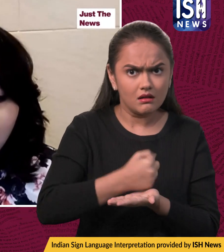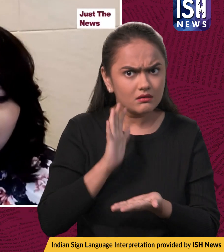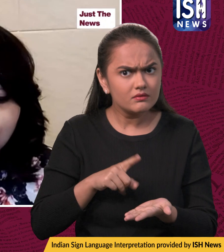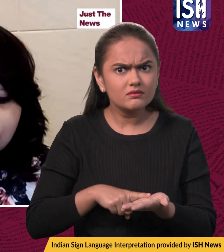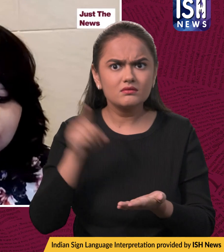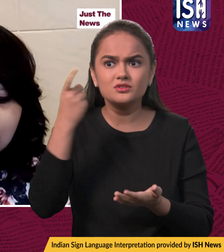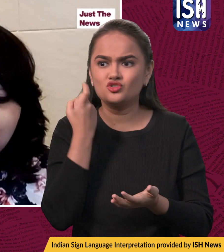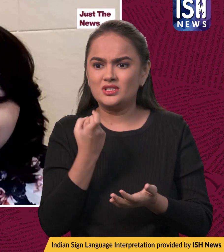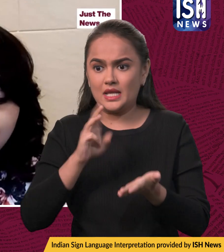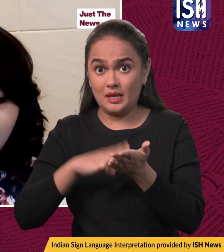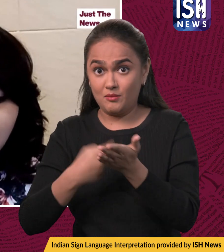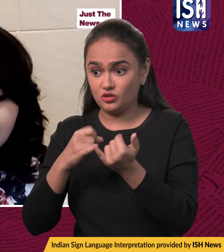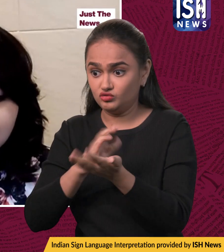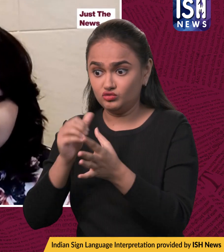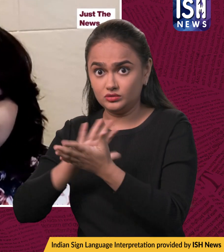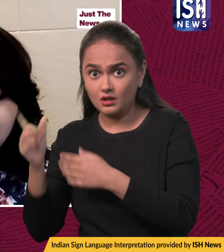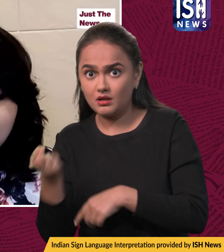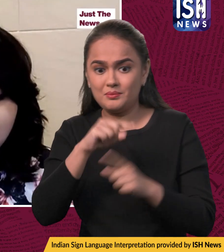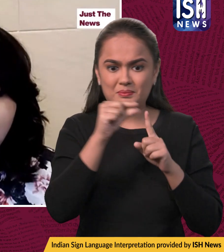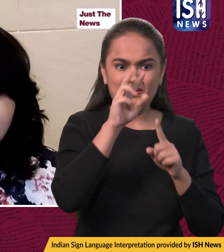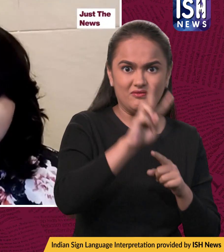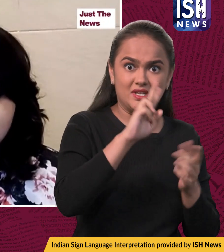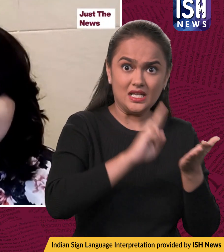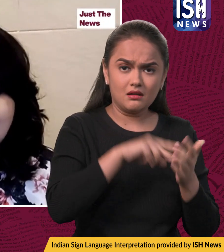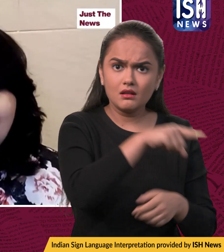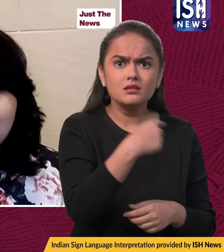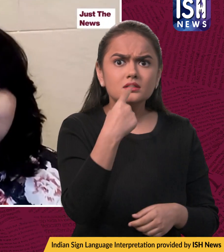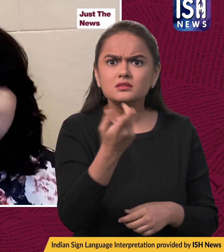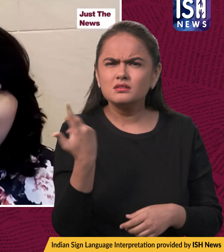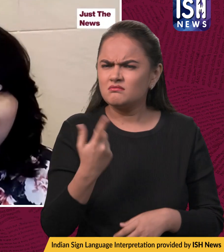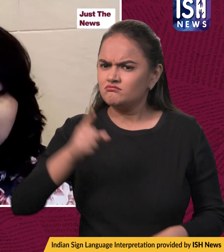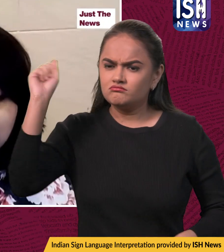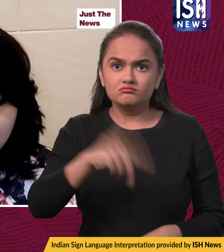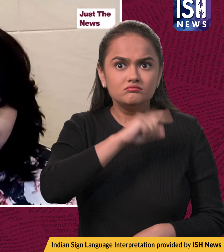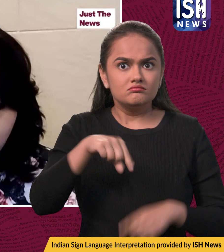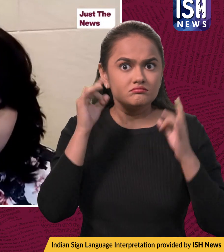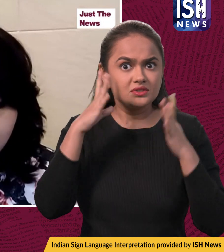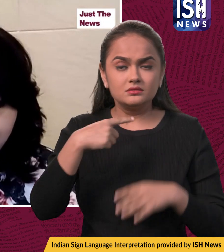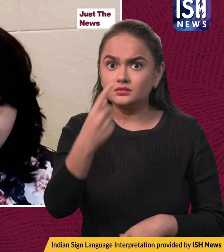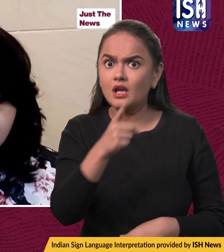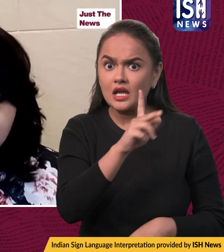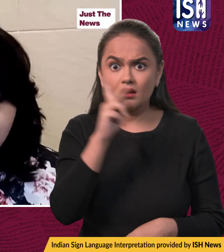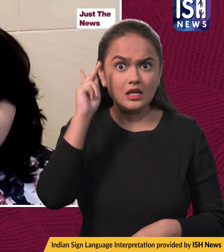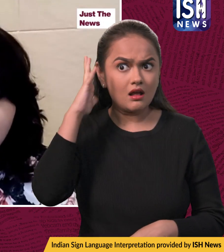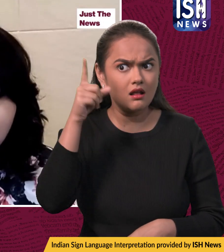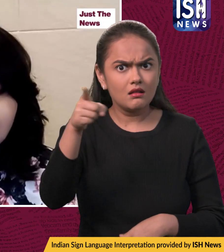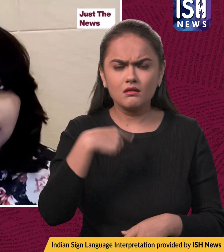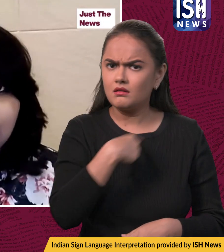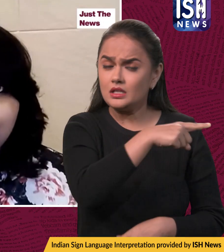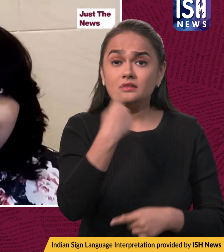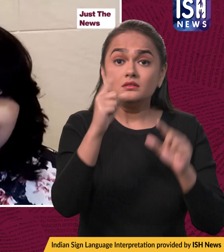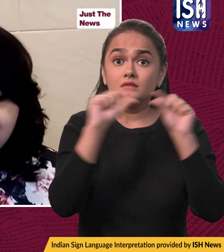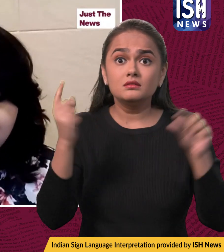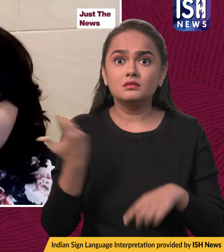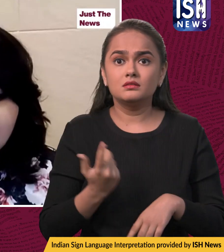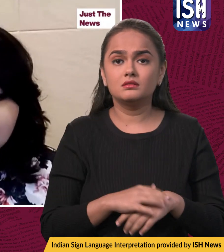Now, Justice M.R. Shah and Justice B.V. Nagaratna slammed the sorry state of affairs in Kerala and said,